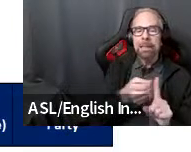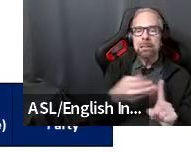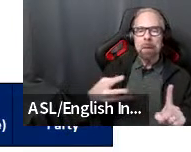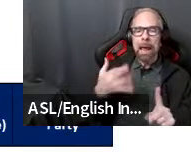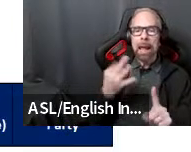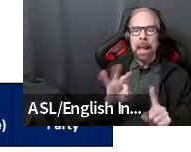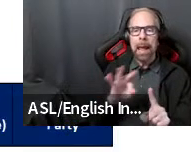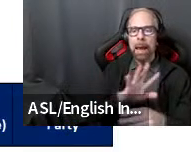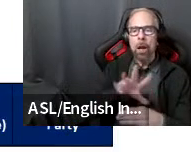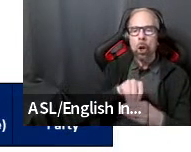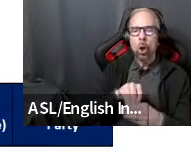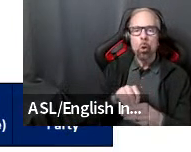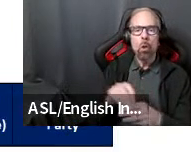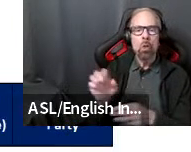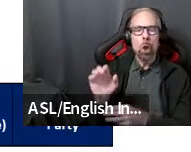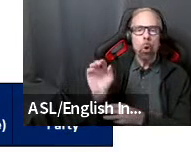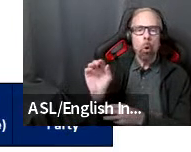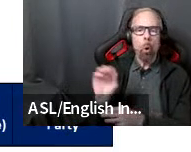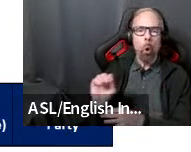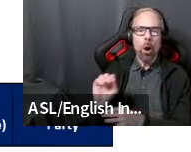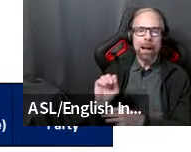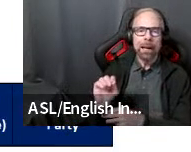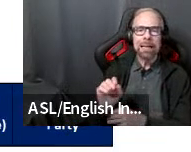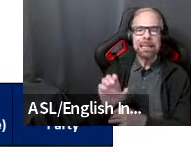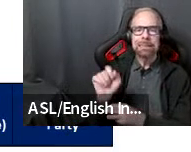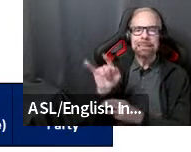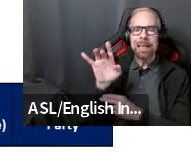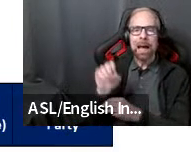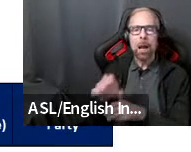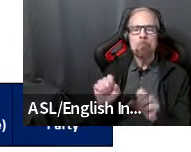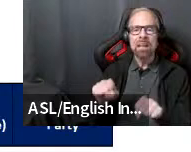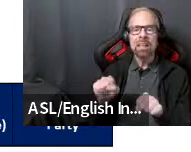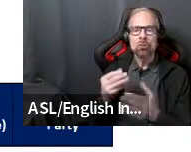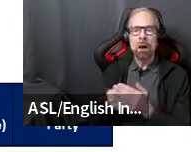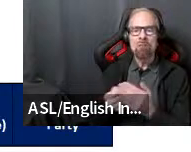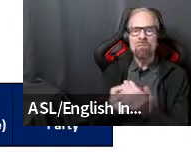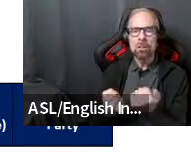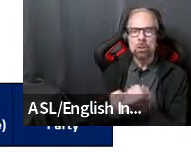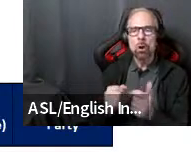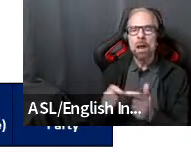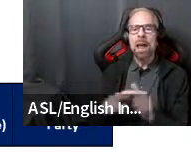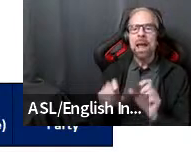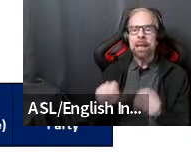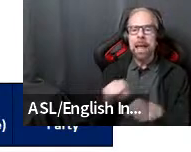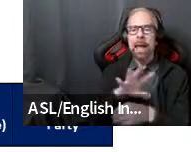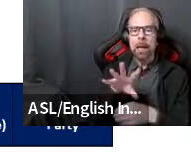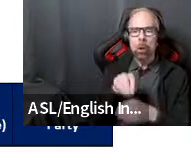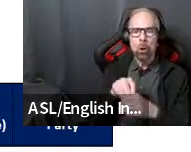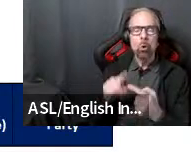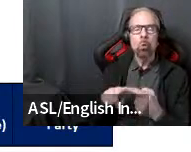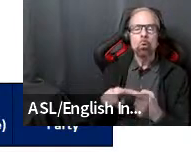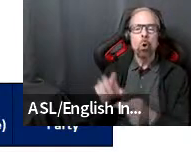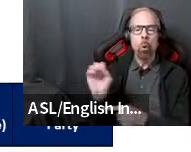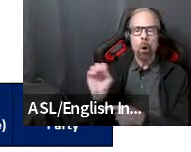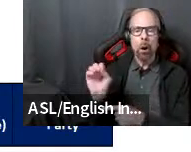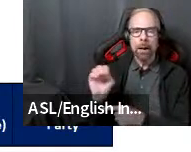the Oregon side as well, that potential funding sources could include Oregon trails as well.